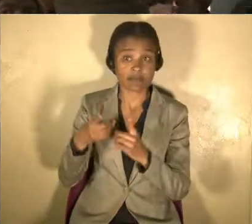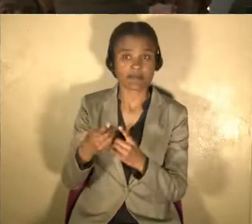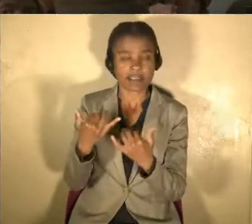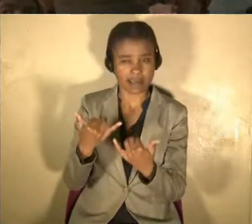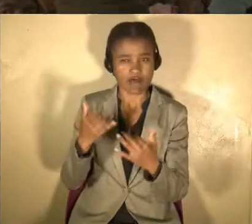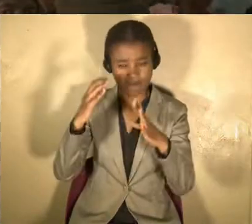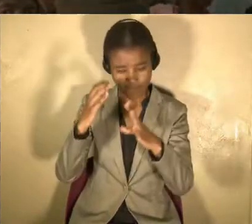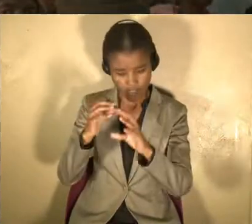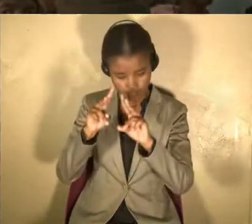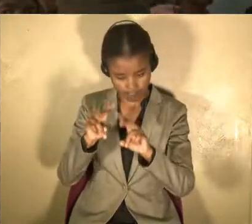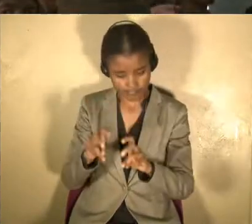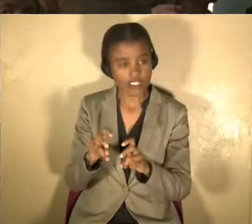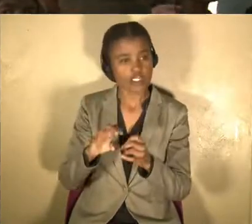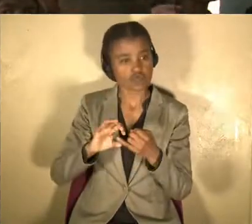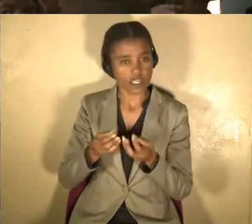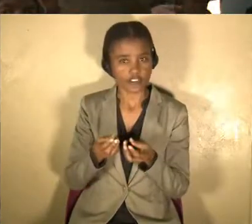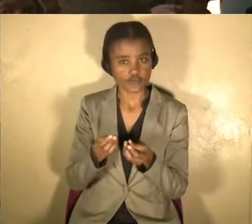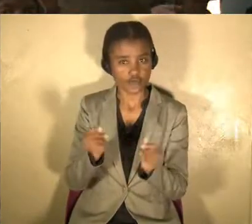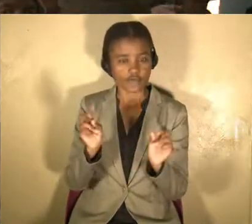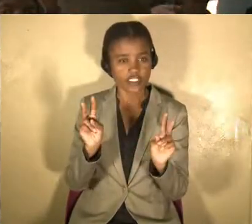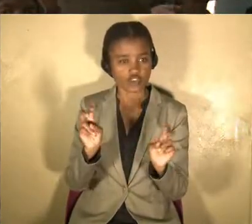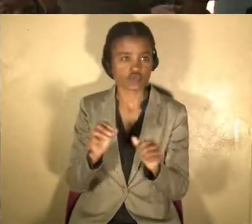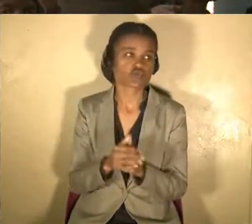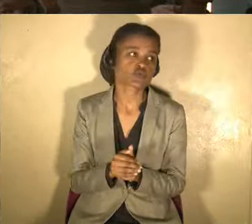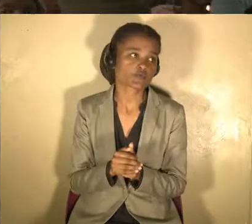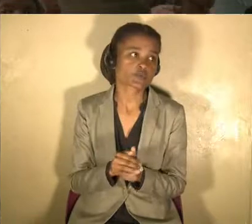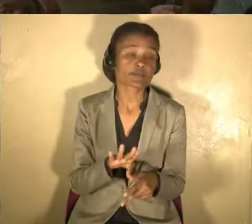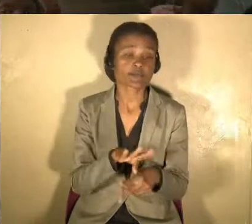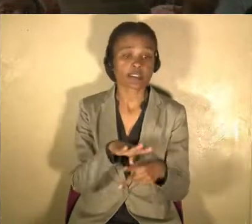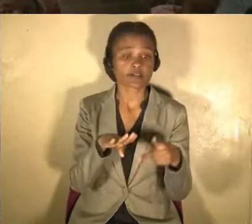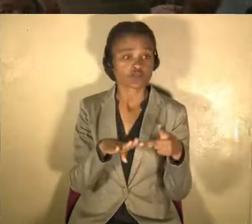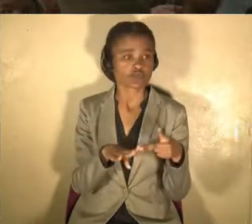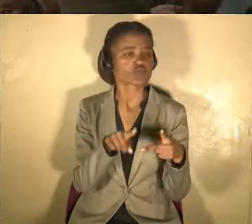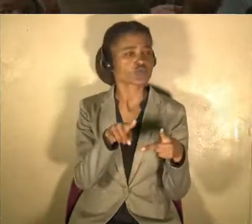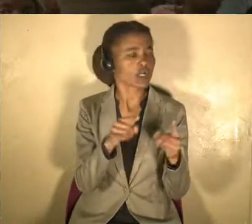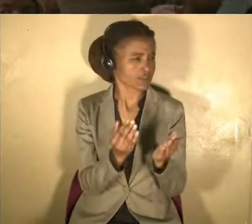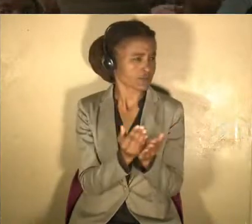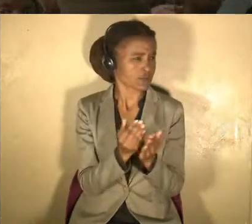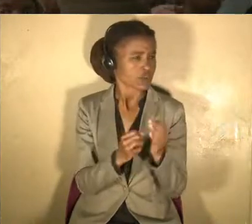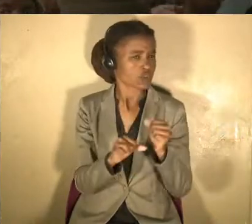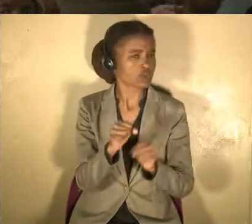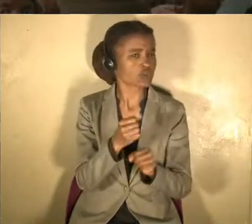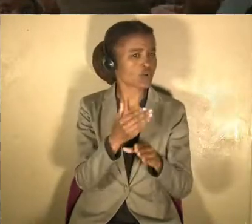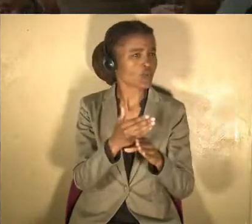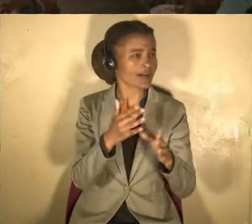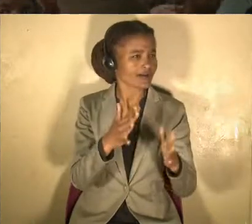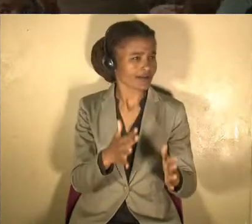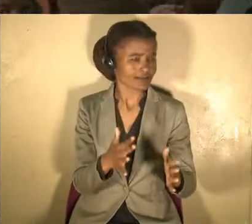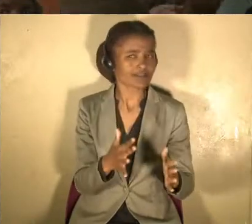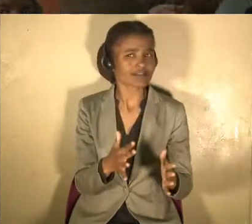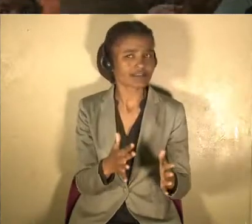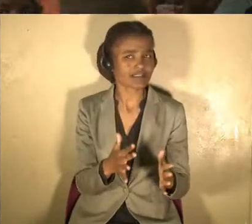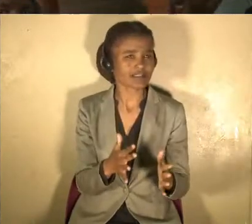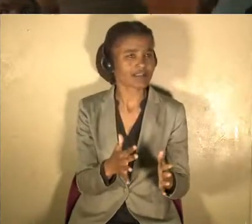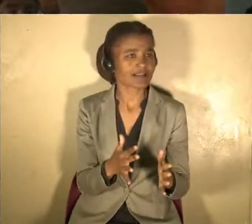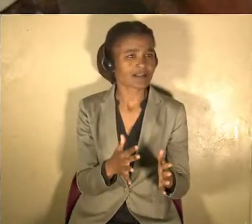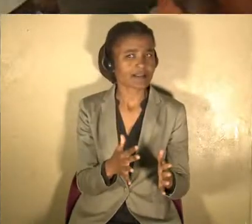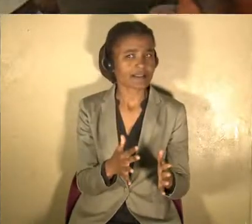uniform. And then concerning school social workers at schools, in Tatonang Are, you need